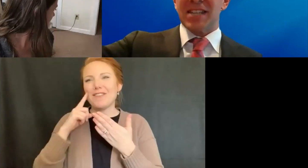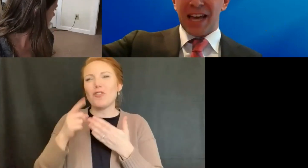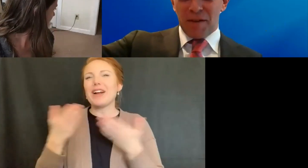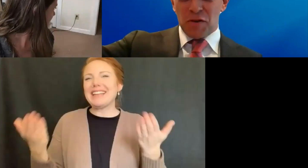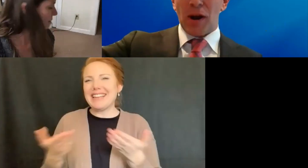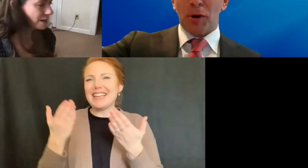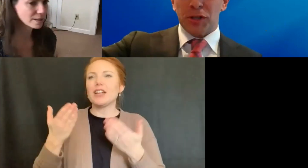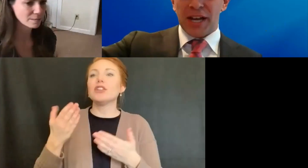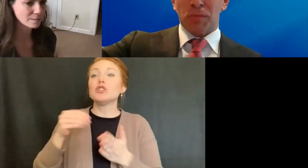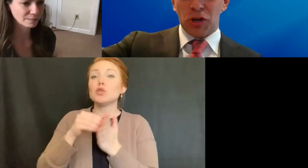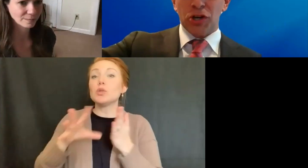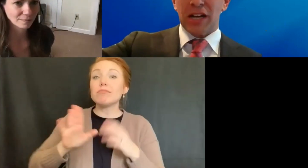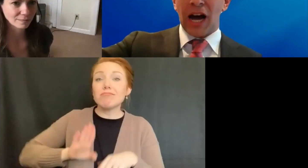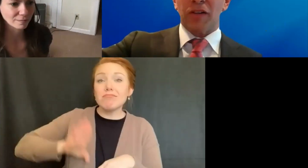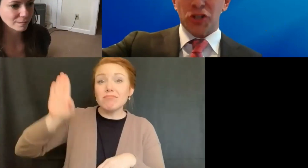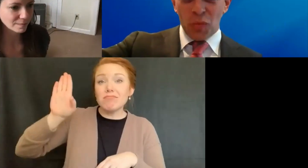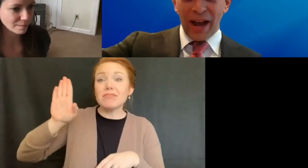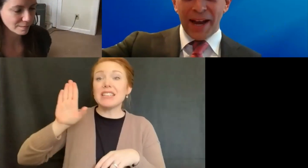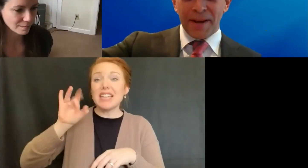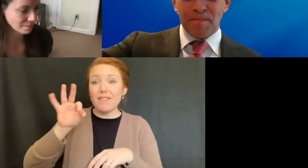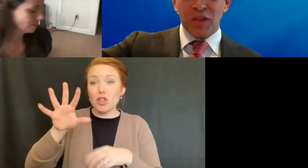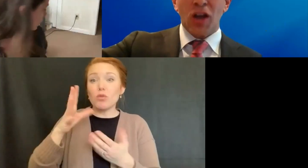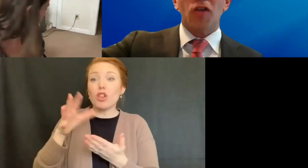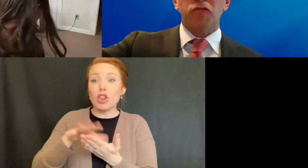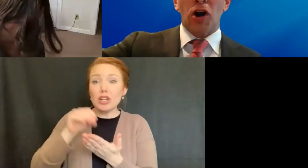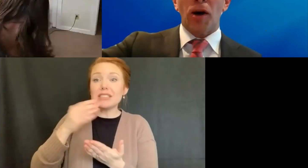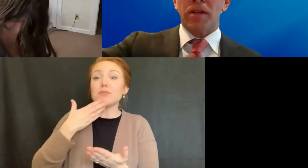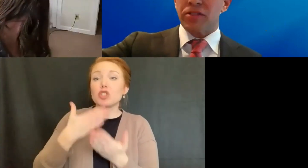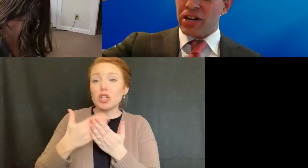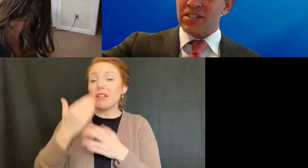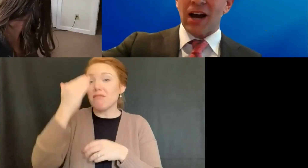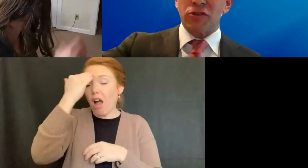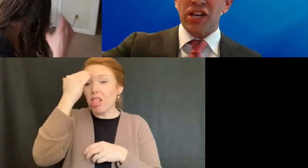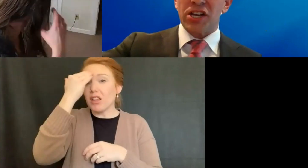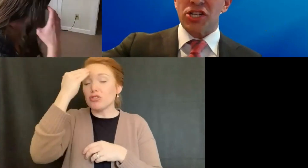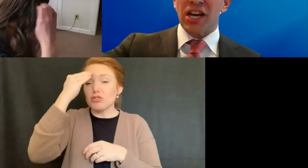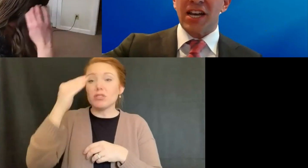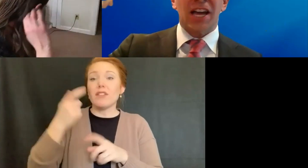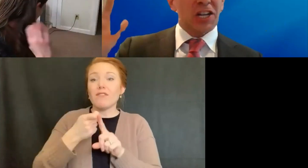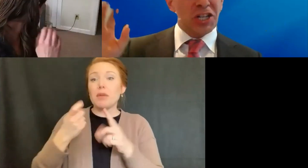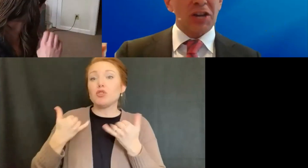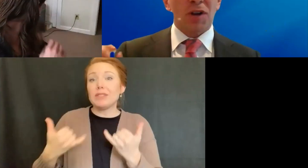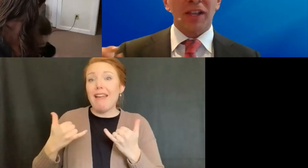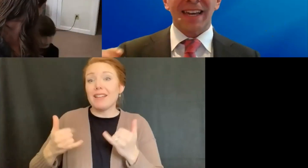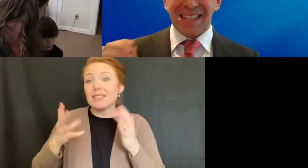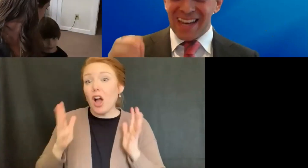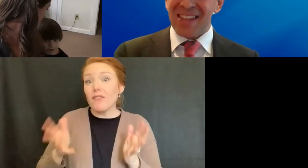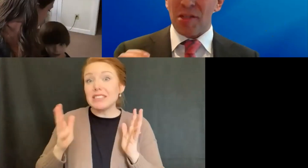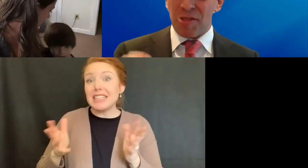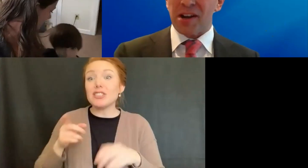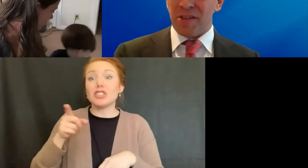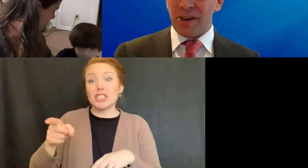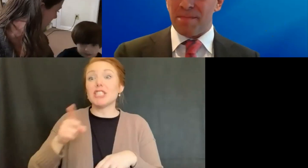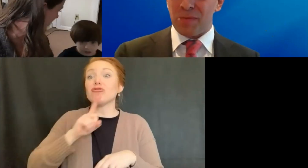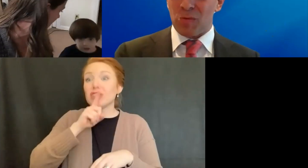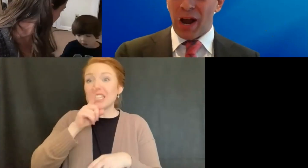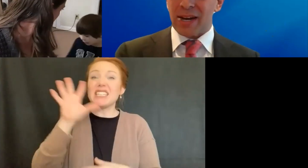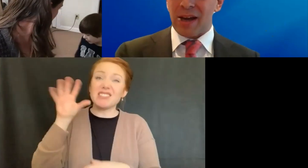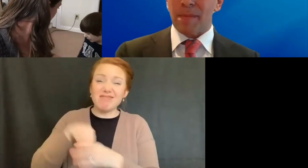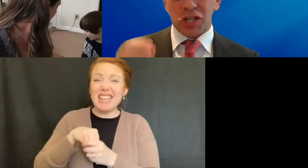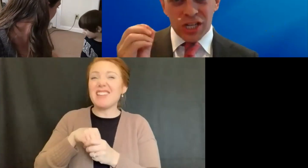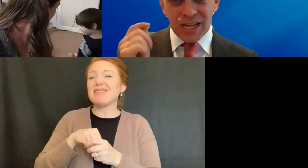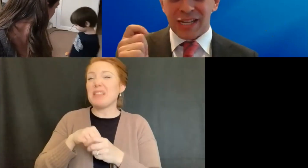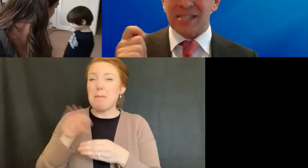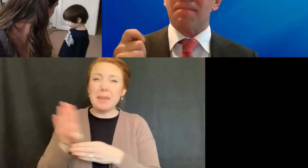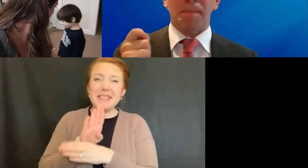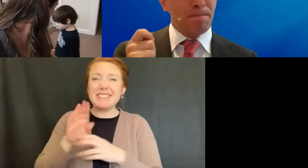show of hands if you're able to take some good knowledge away from today's conversation. She really is in the thick of it.